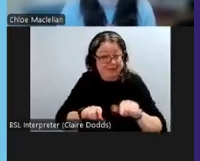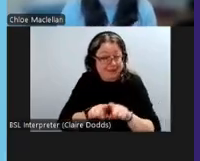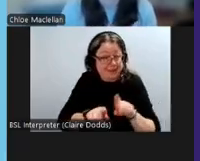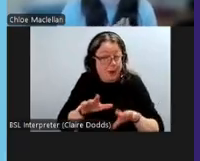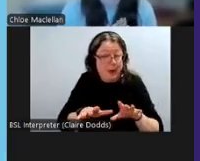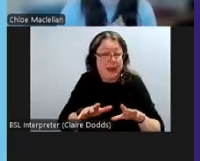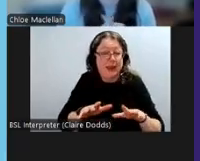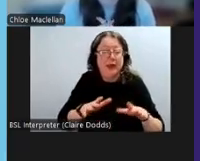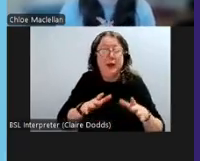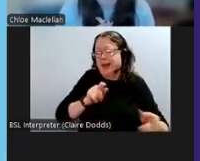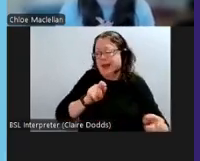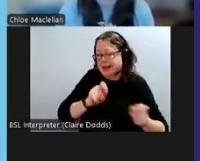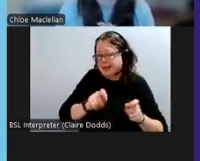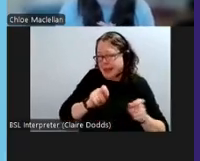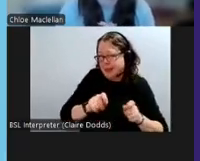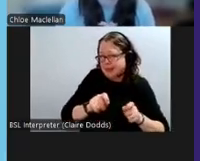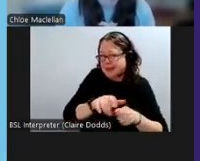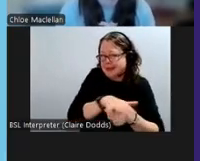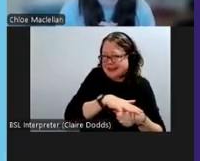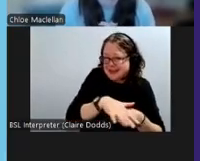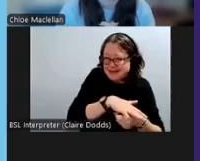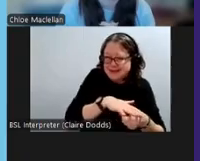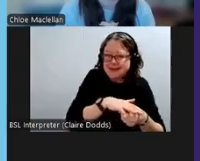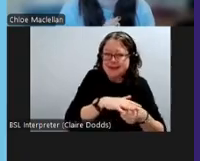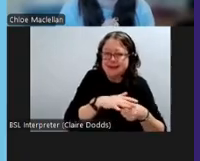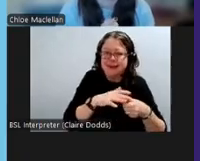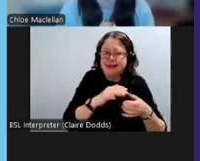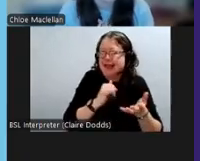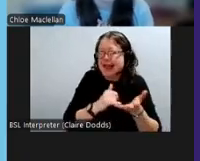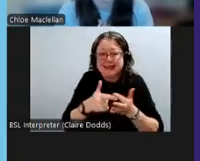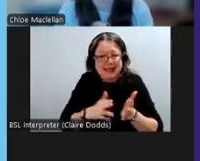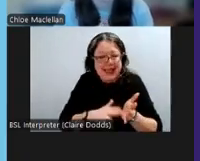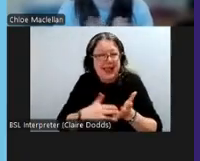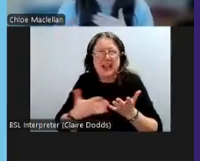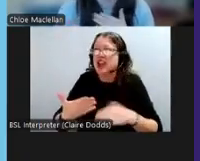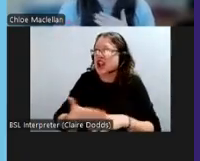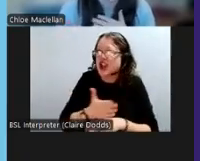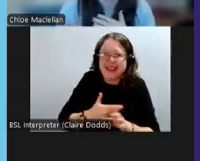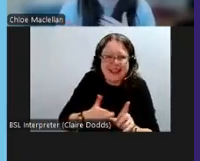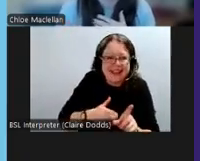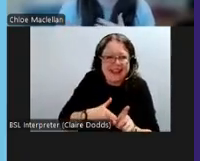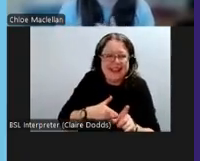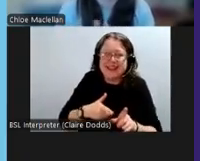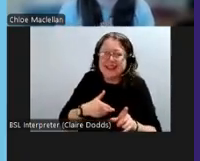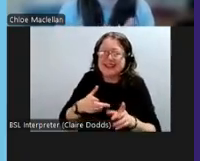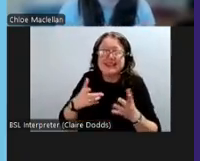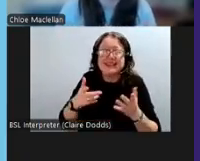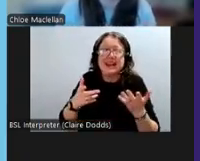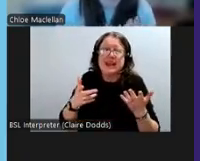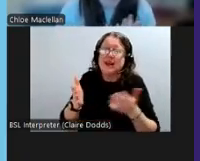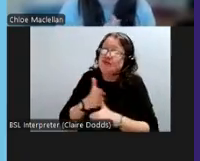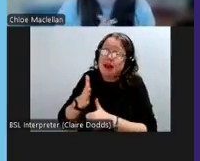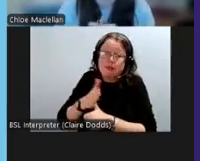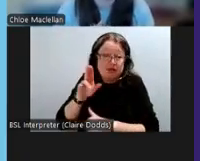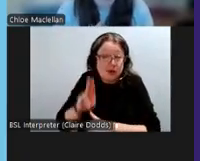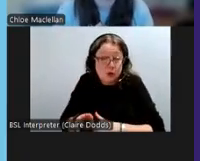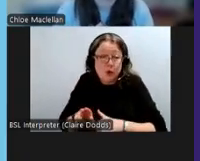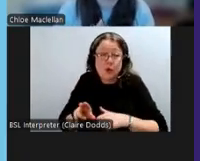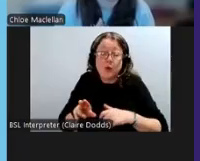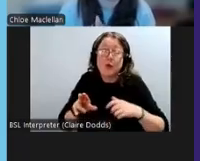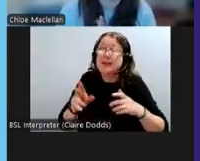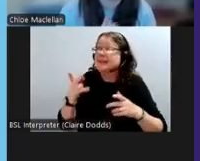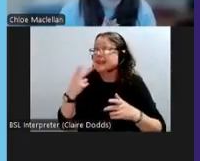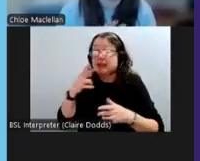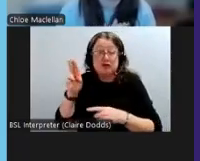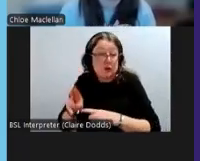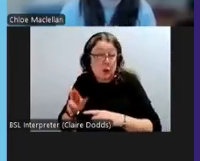pupil referral units, but they work with early years primary school. Well, we work with early years primary schools, secondary schools,